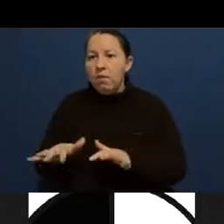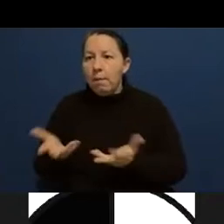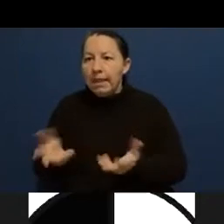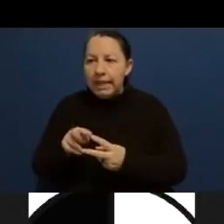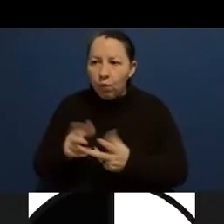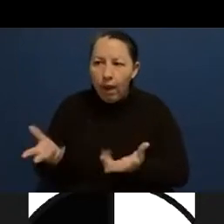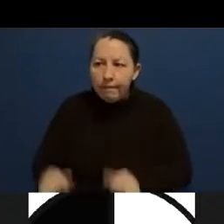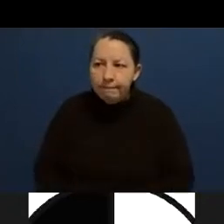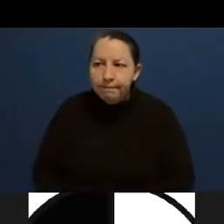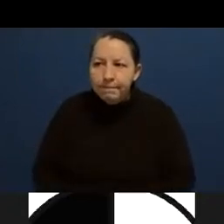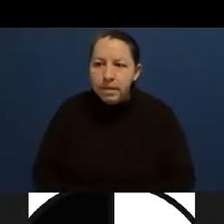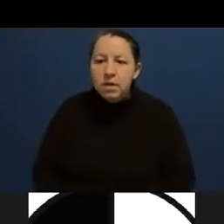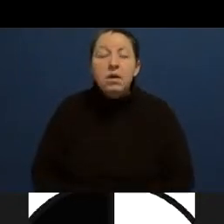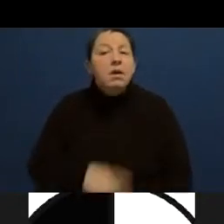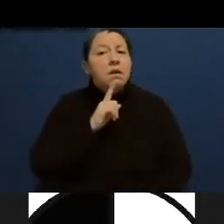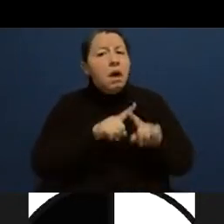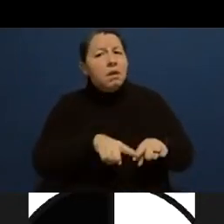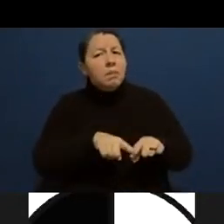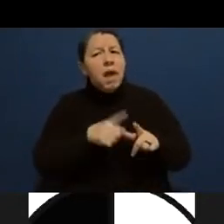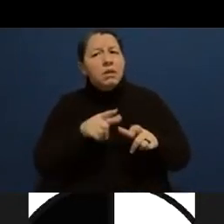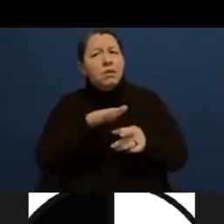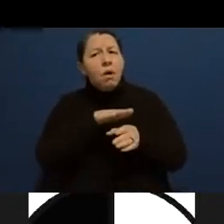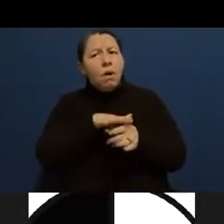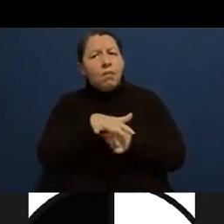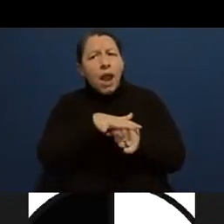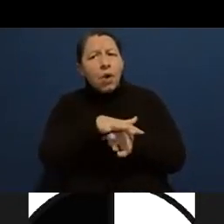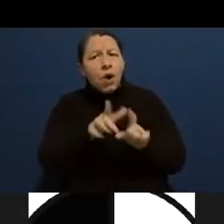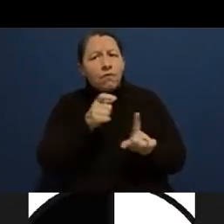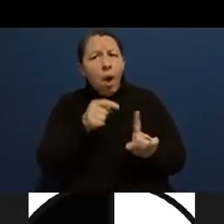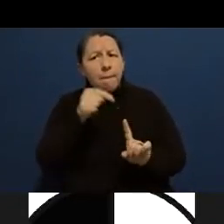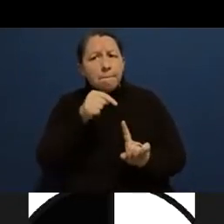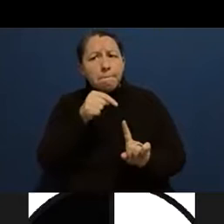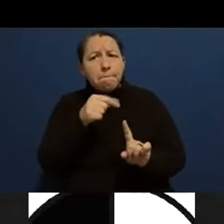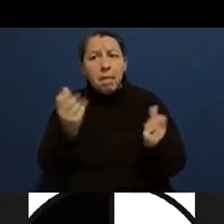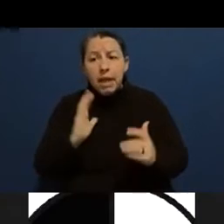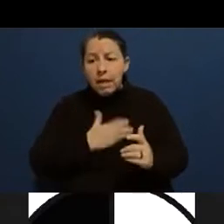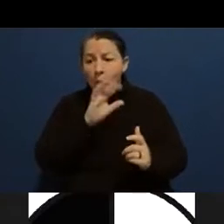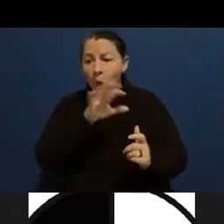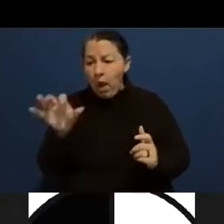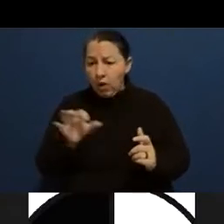So it's going to depend on the area that they're from. Many of our areas